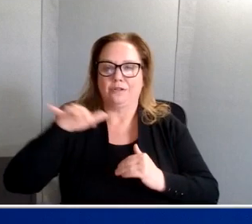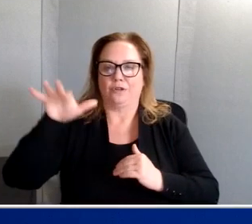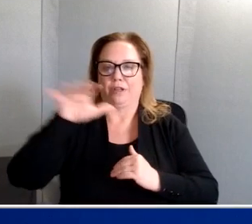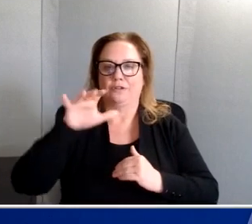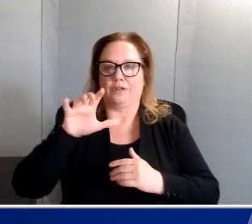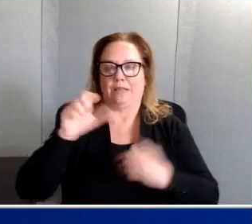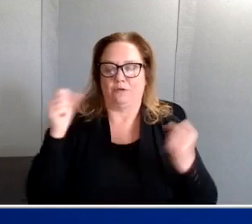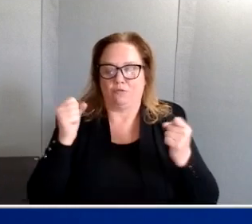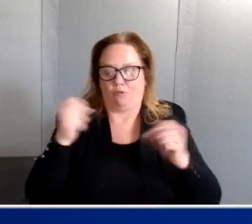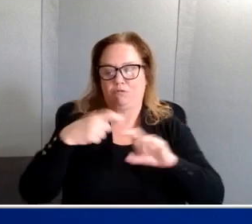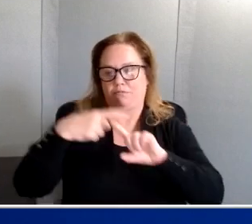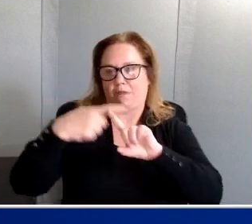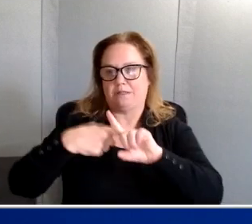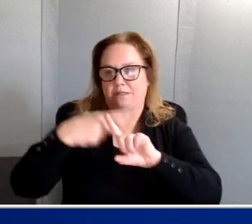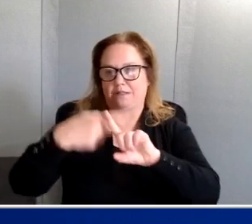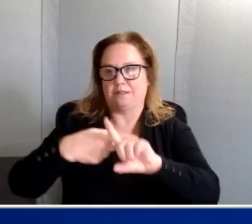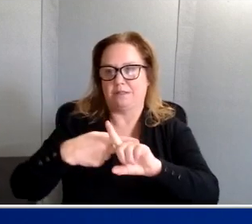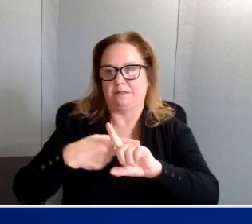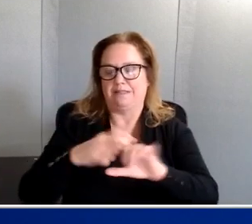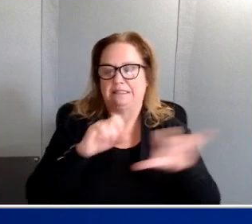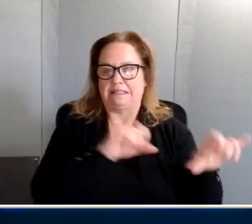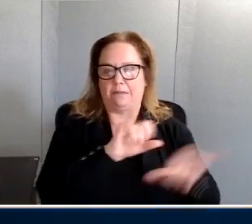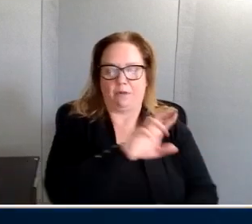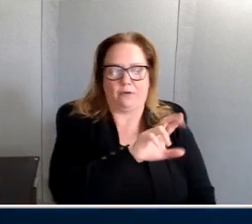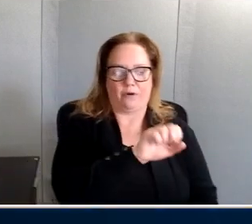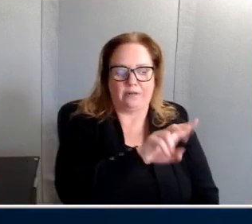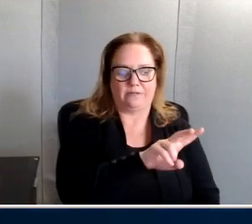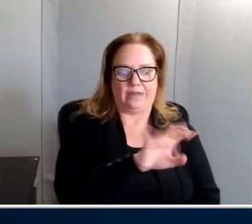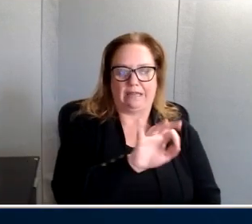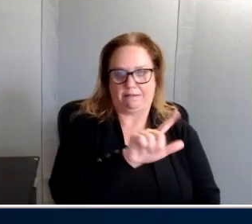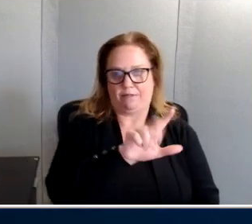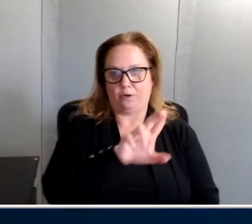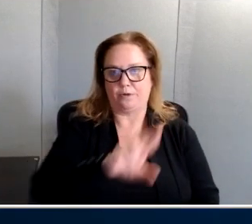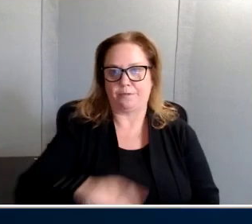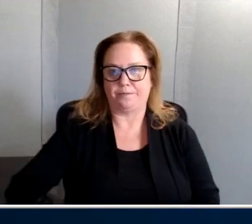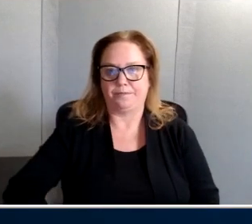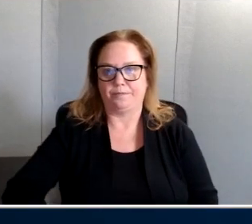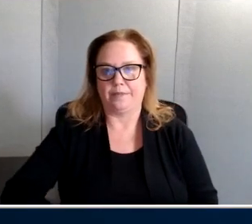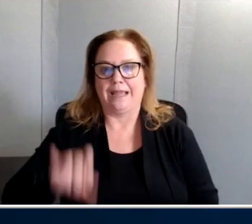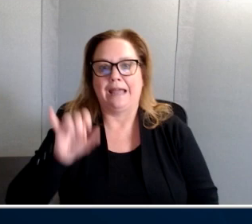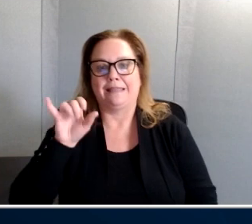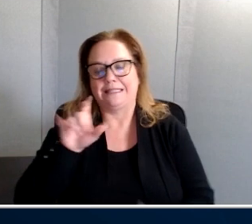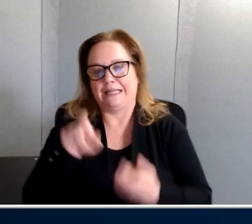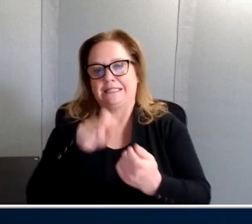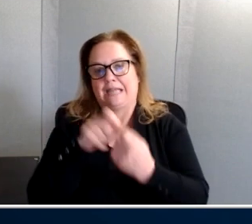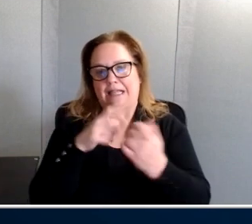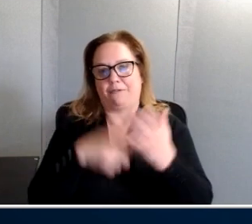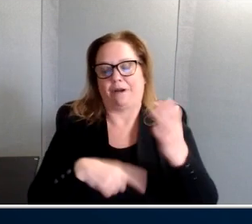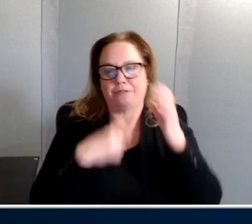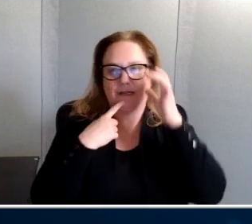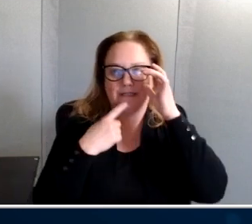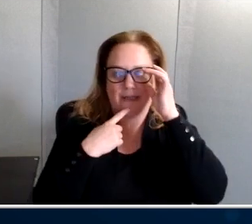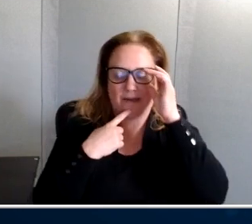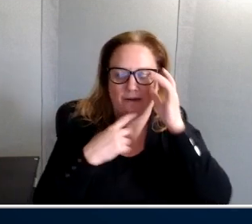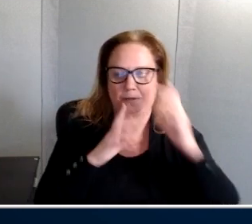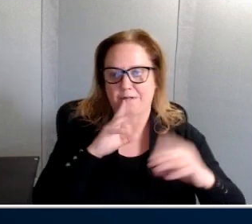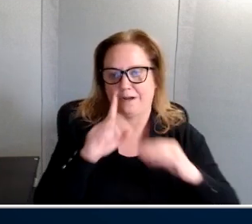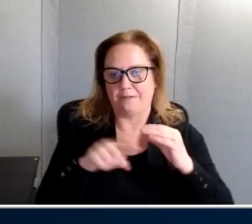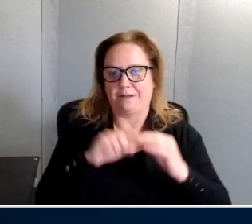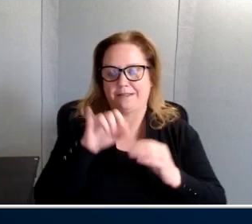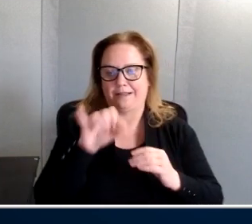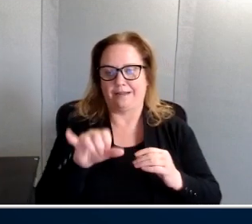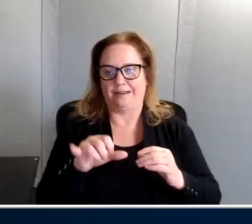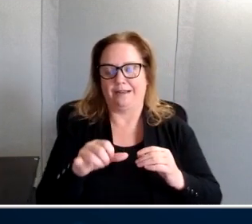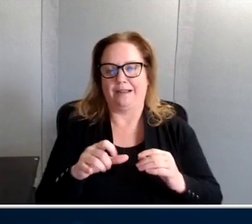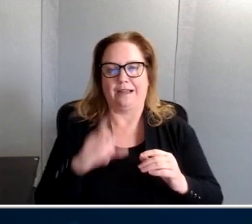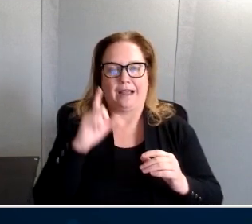colder months with the other respiratory viruses as well. That's exactly what I was going to say. I thought you were. Well, we talked about that, and I copied your